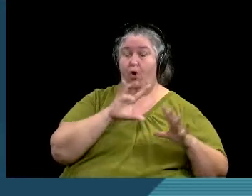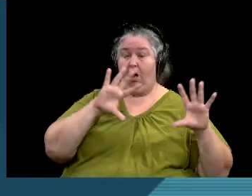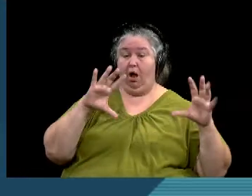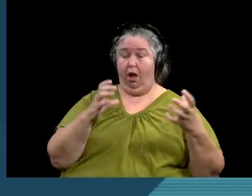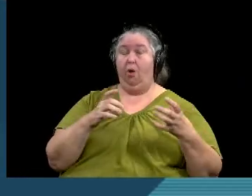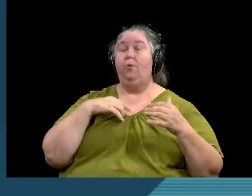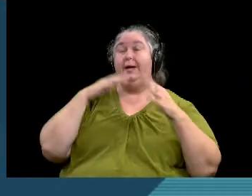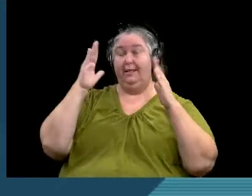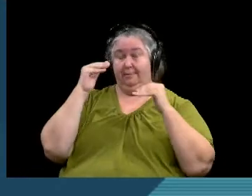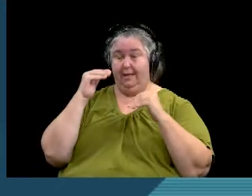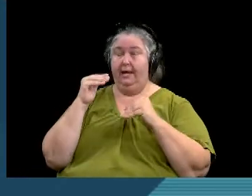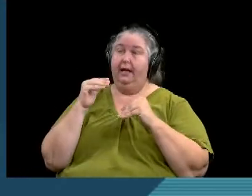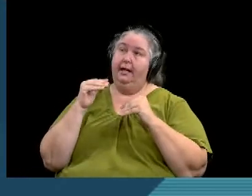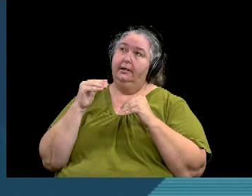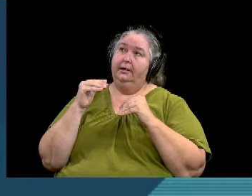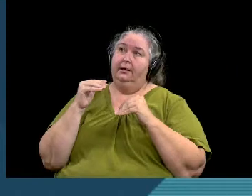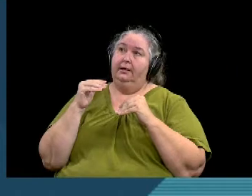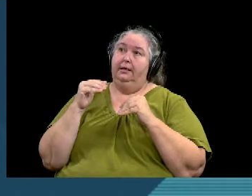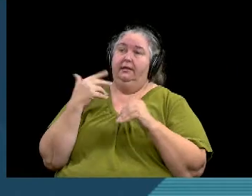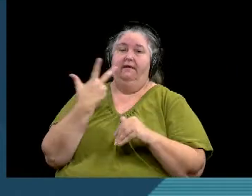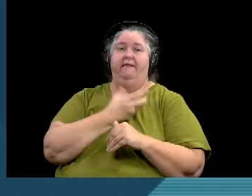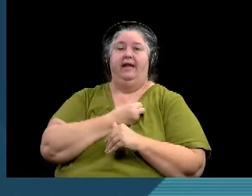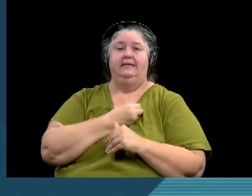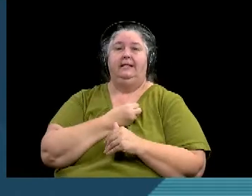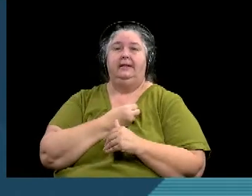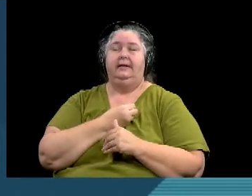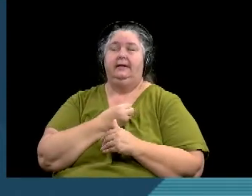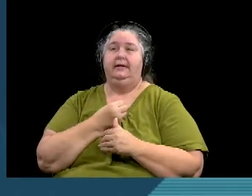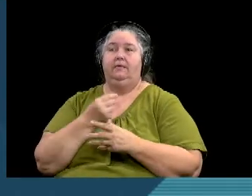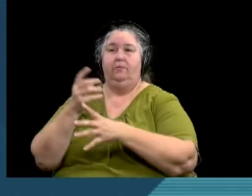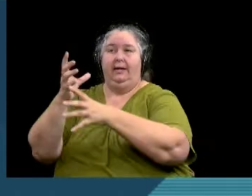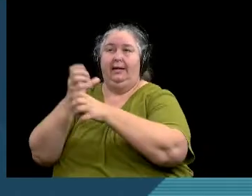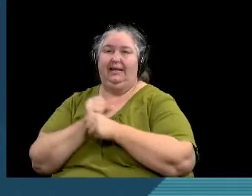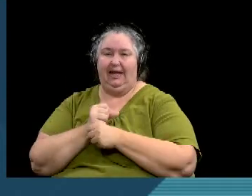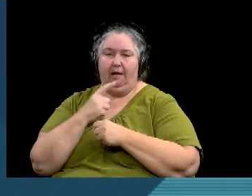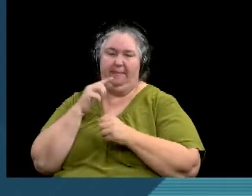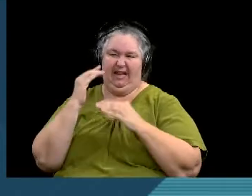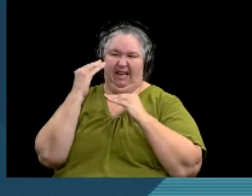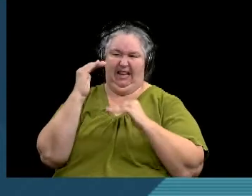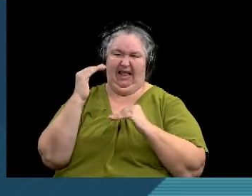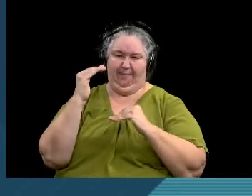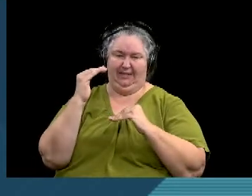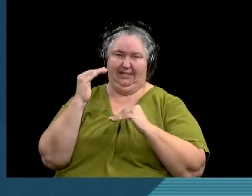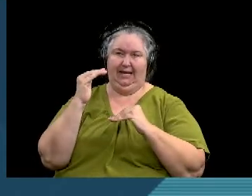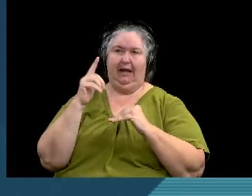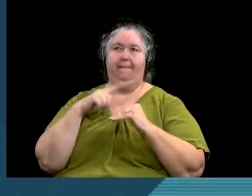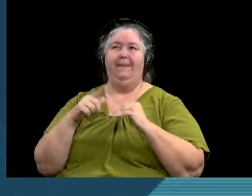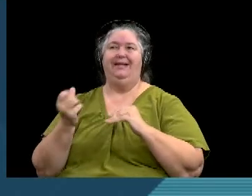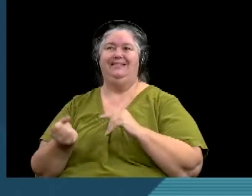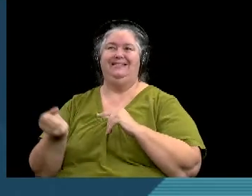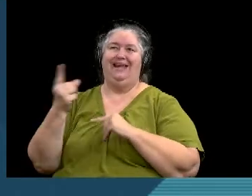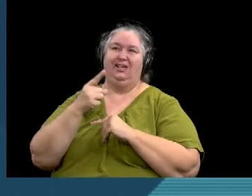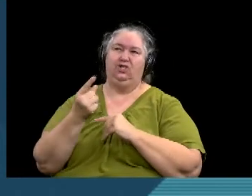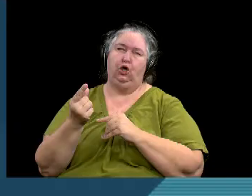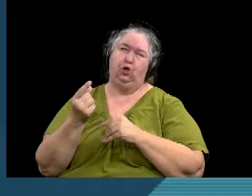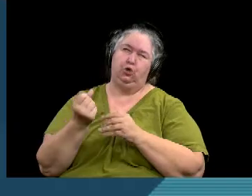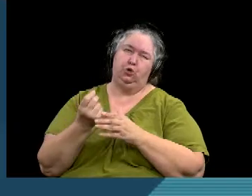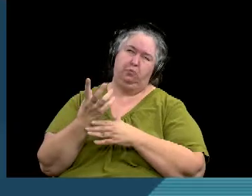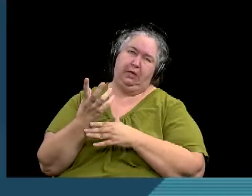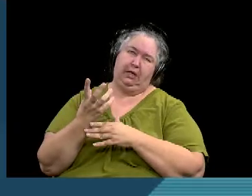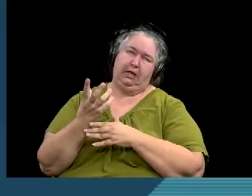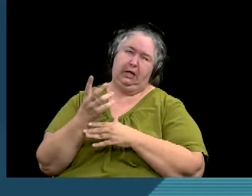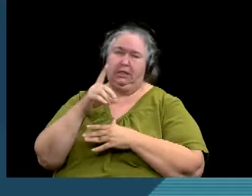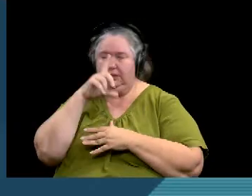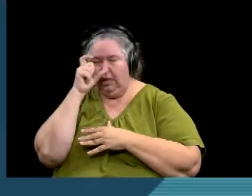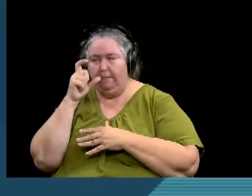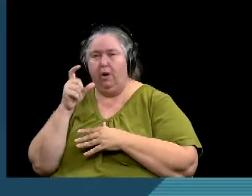as we move into early spring and summer of next year, the vaccine supply is expected to increase, and we'll be able to offer the vaccine to those with